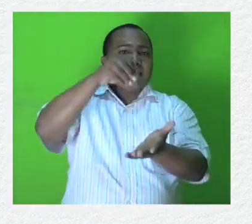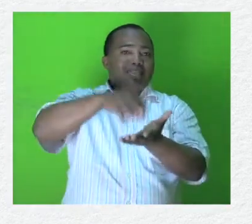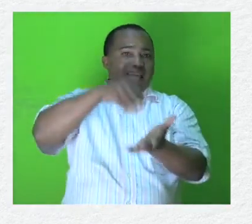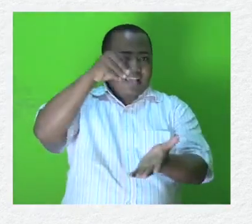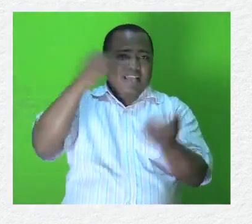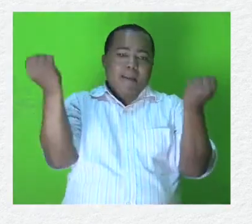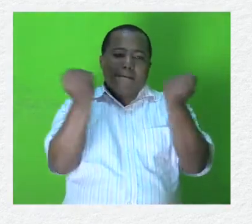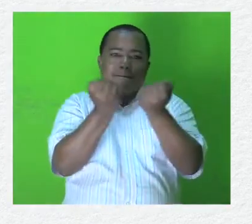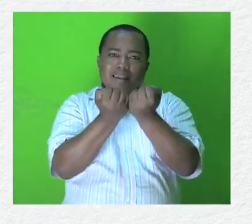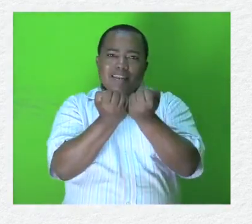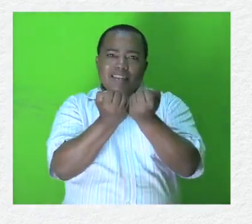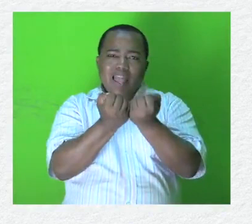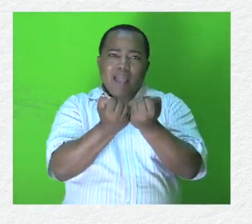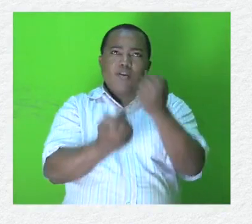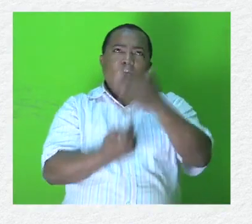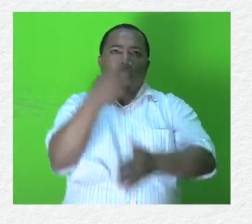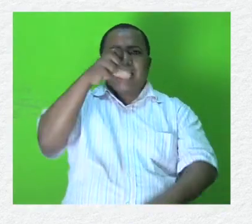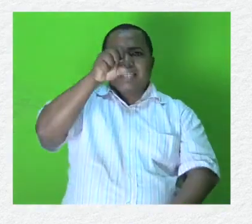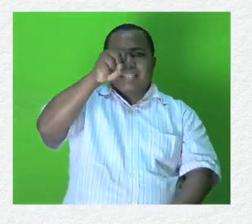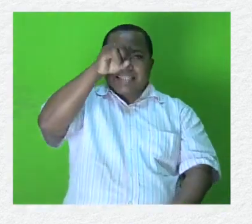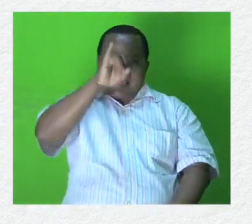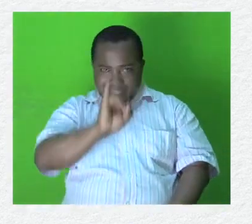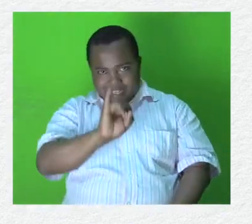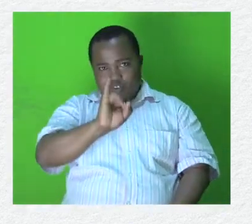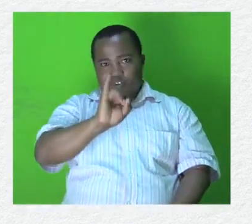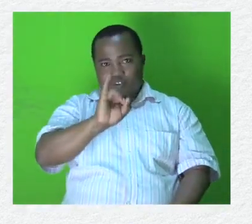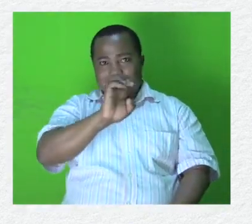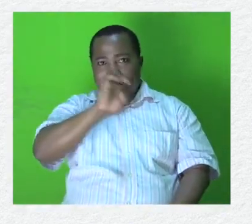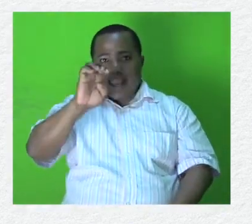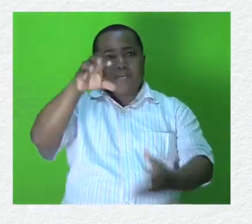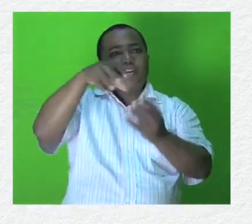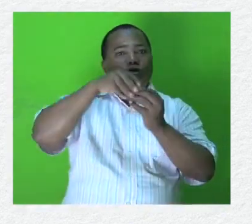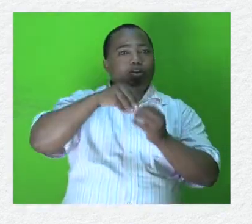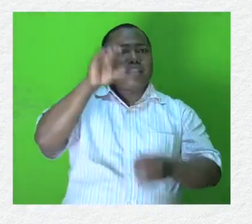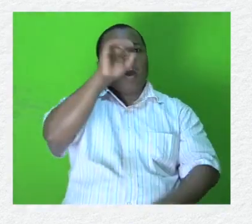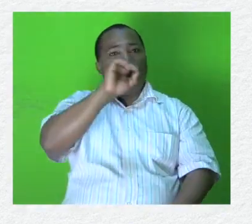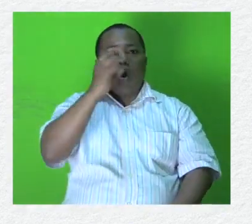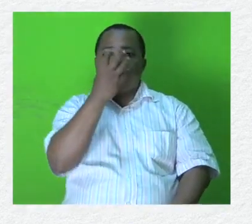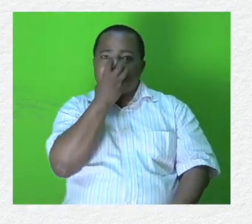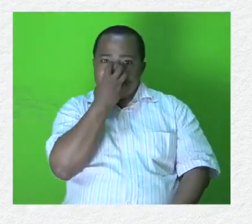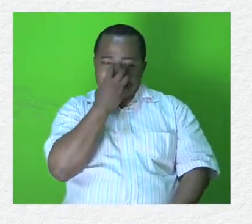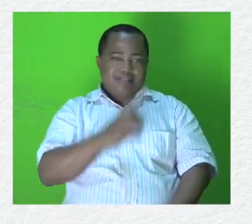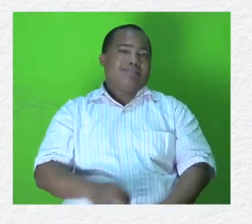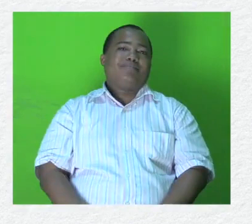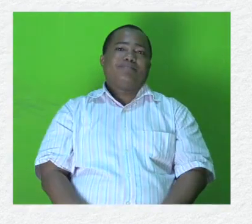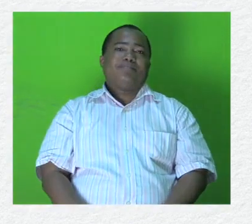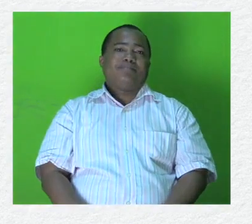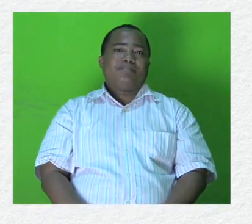Where sand is made up from silicon and oxygen.